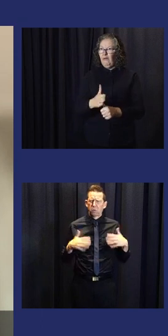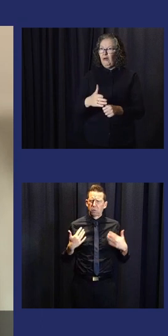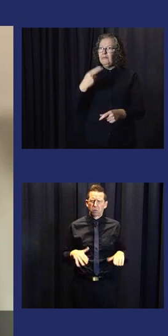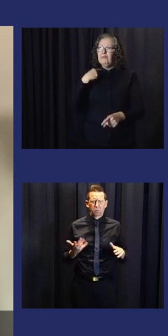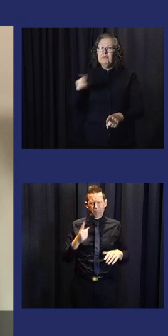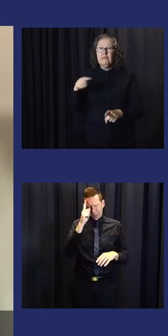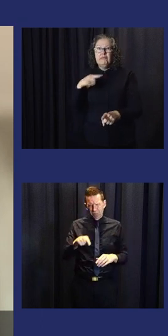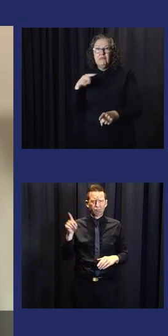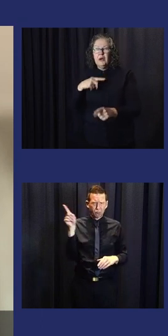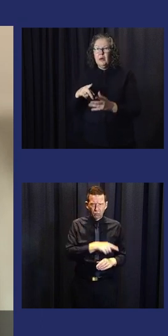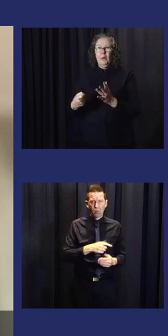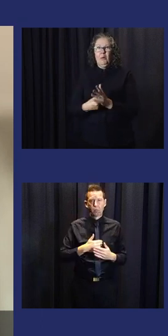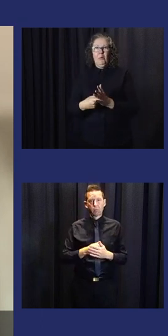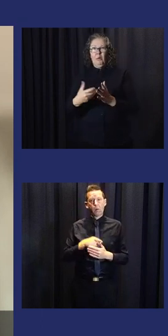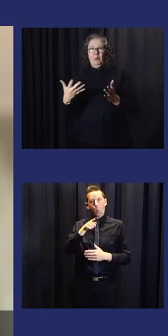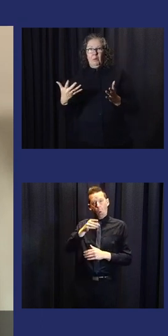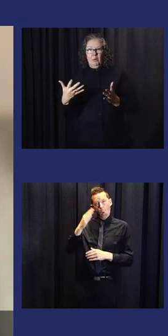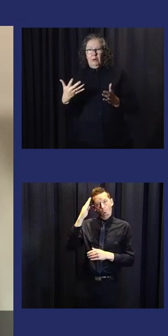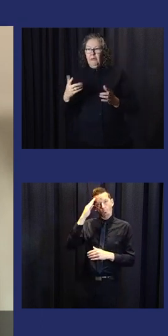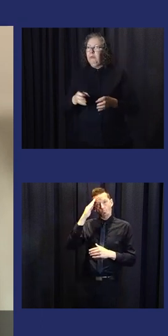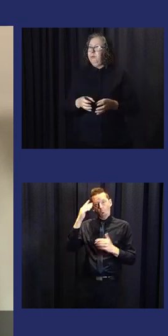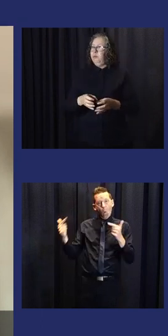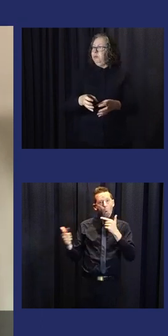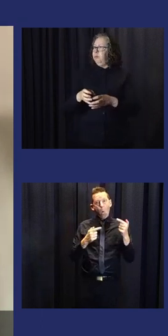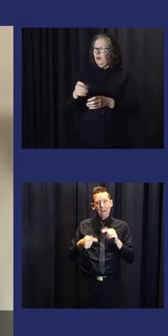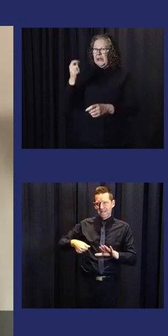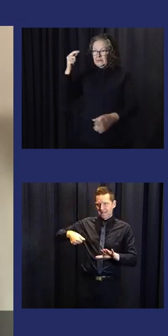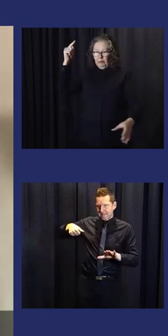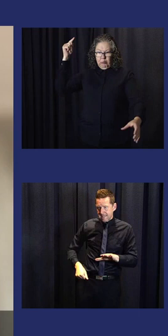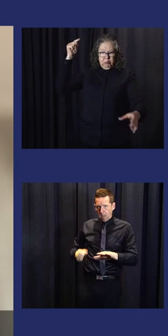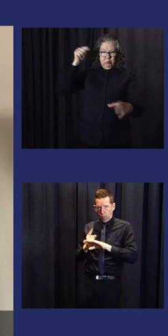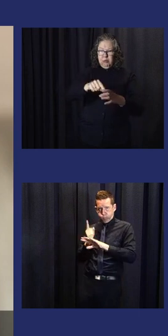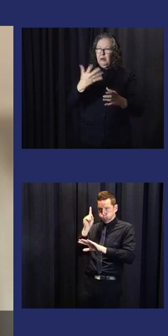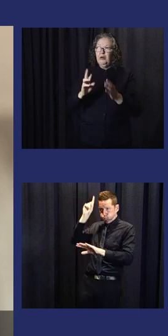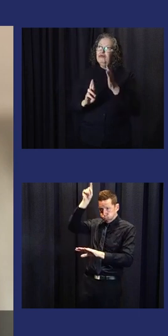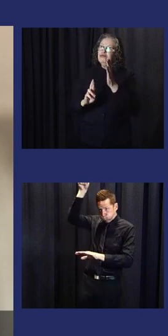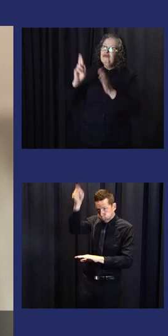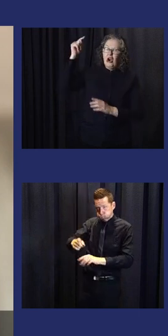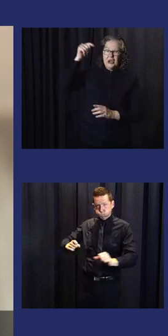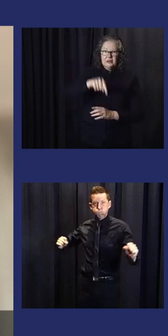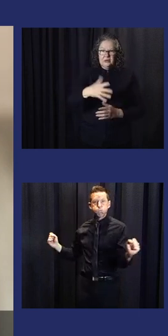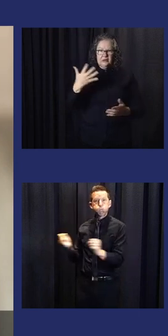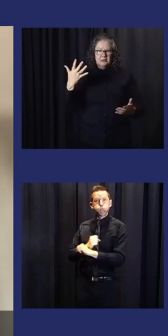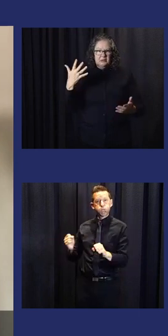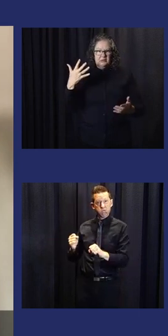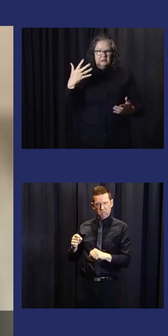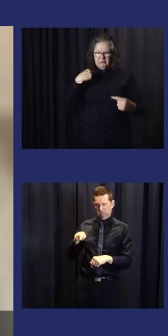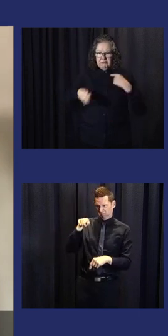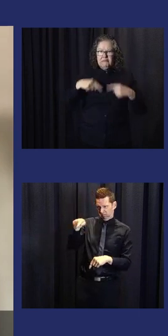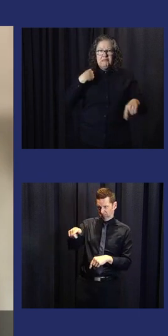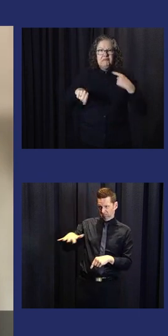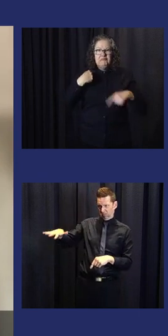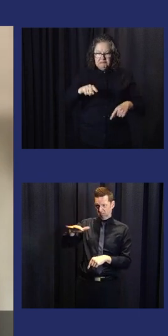and targets for rockets and missiles. So it's been